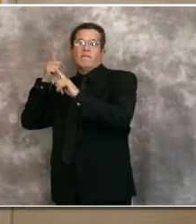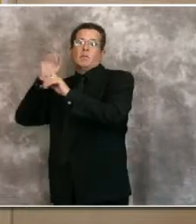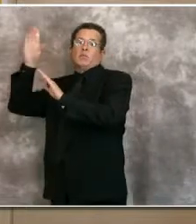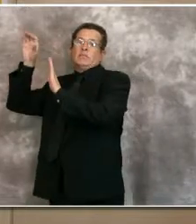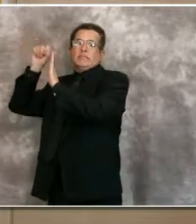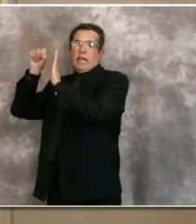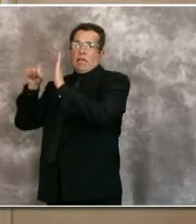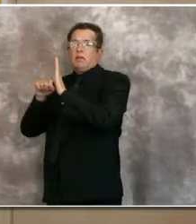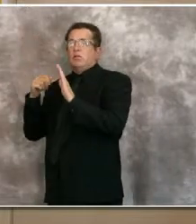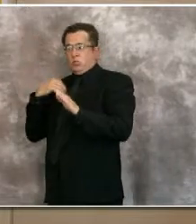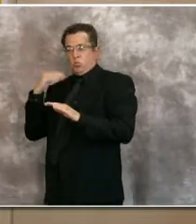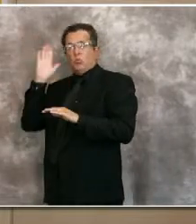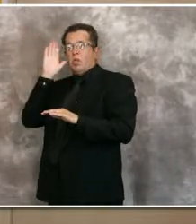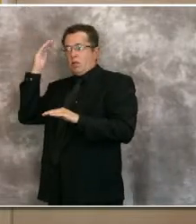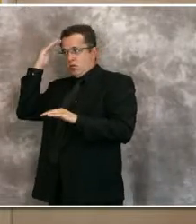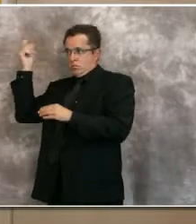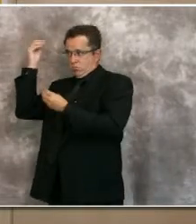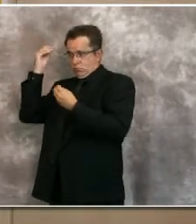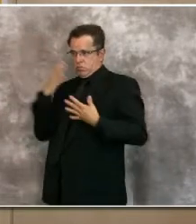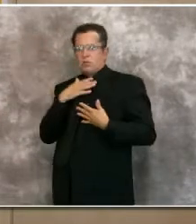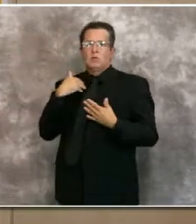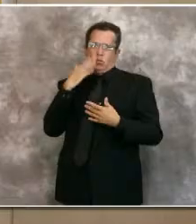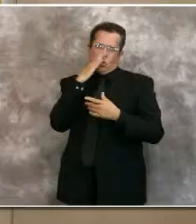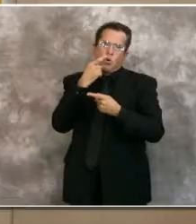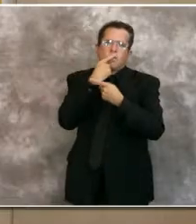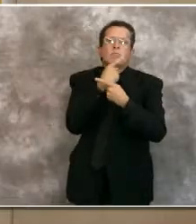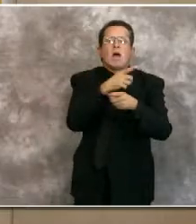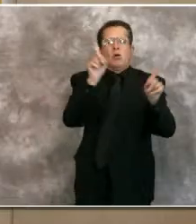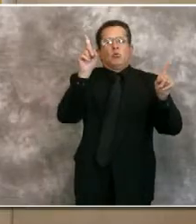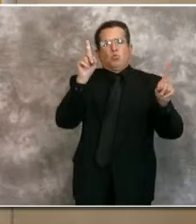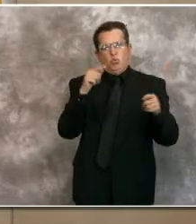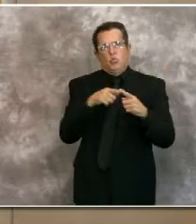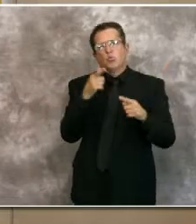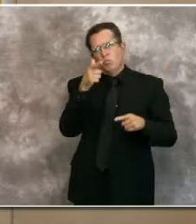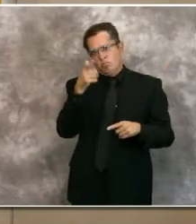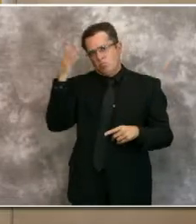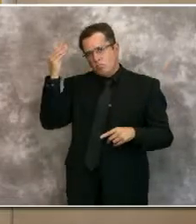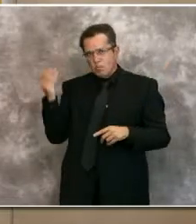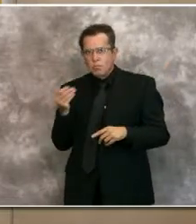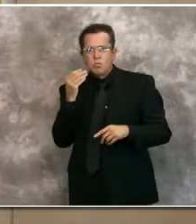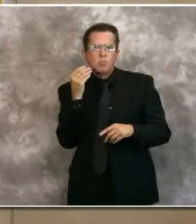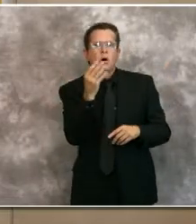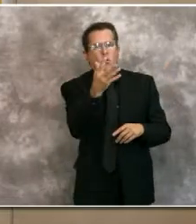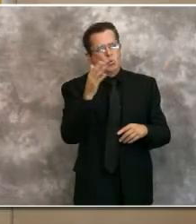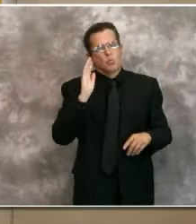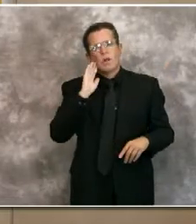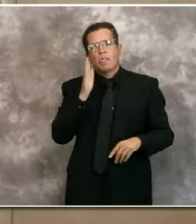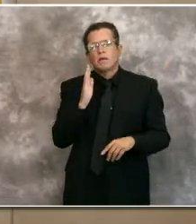you will know as soon as we know, because obviously it will be